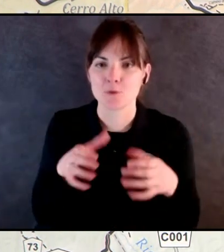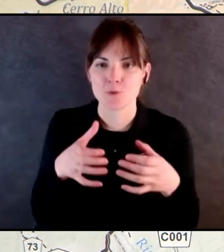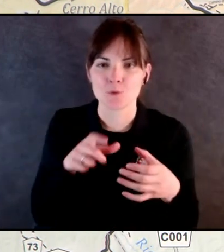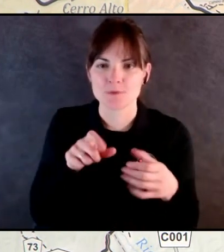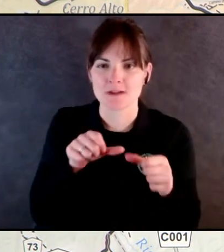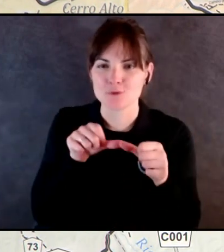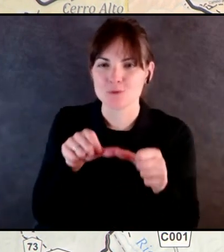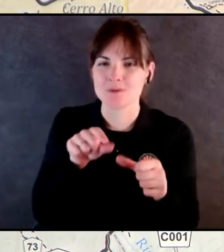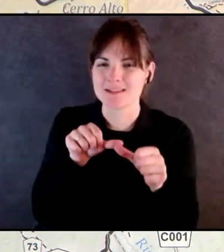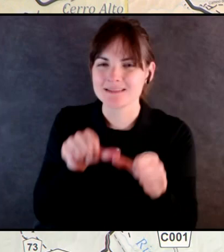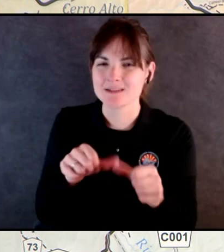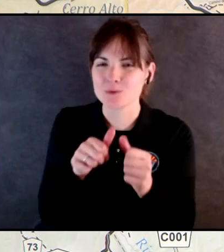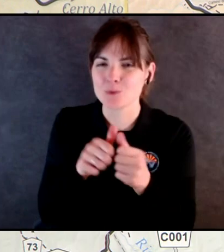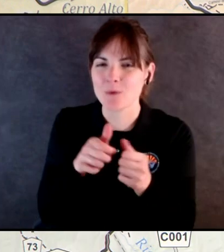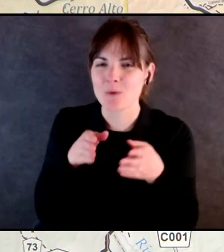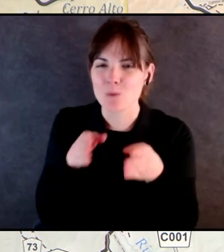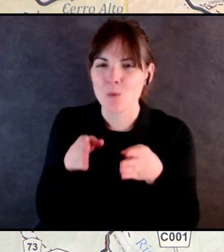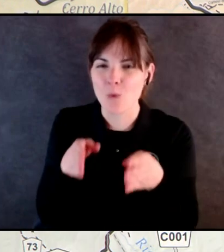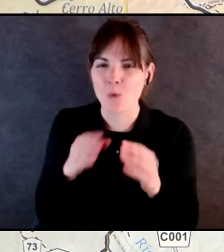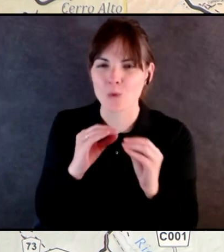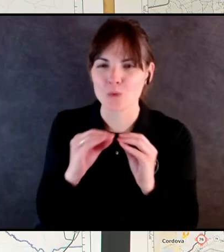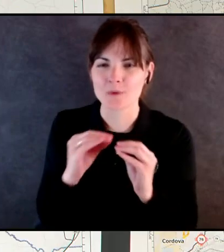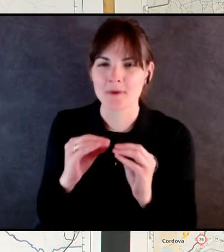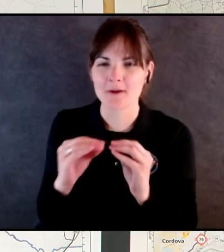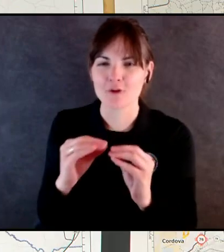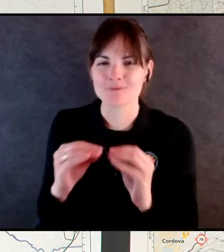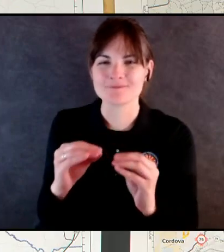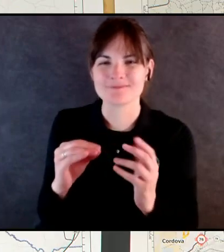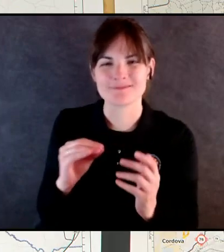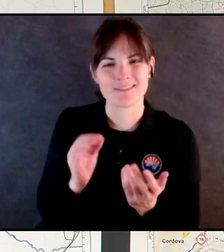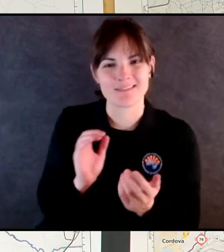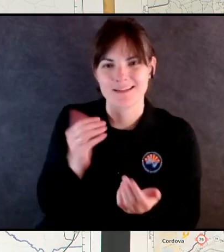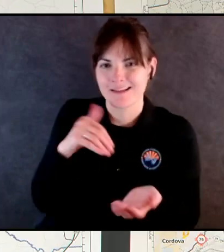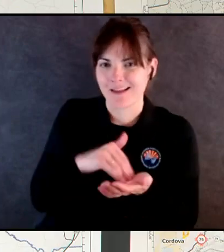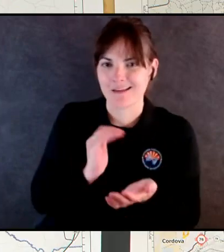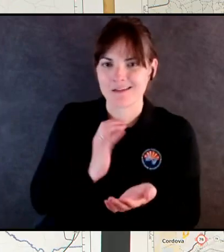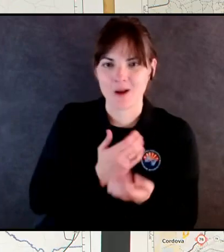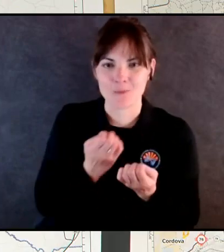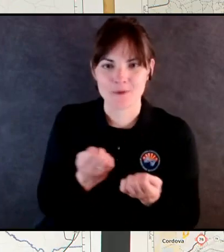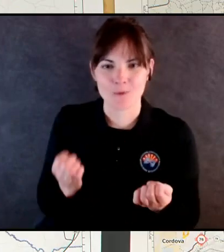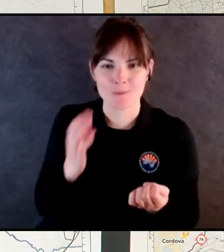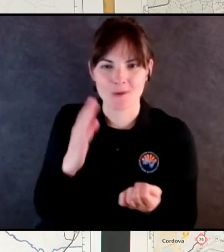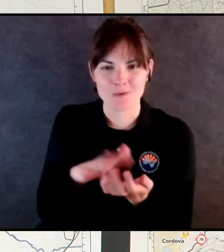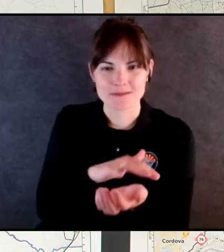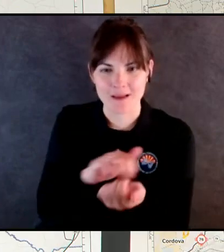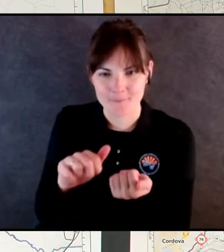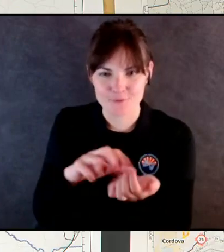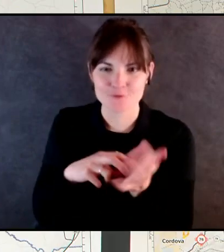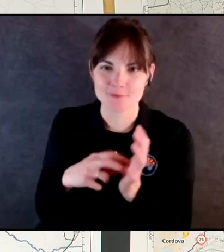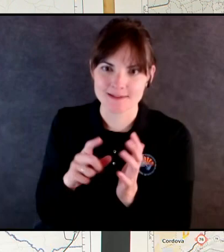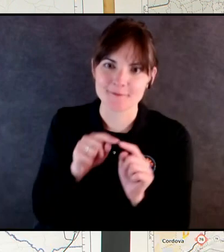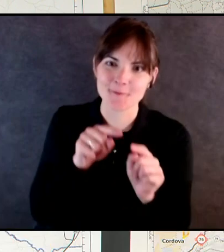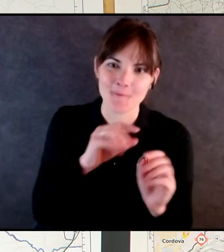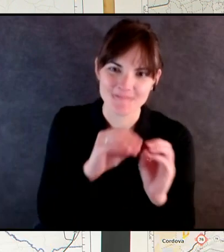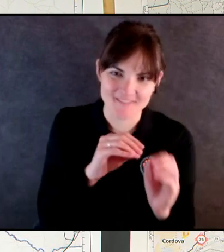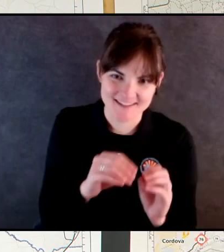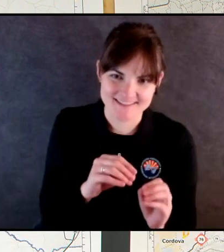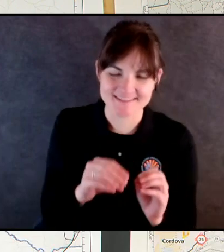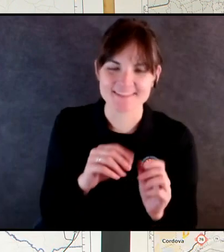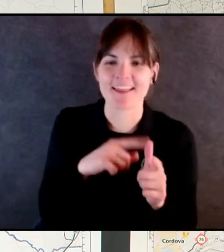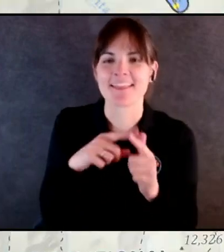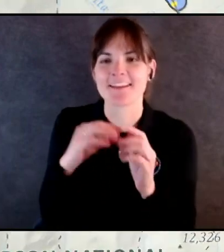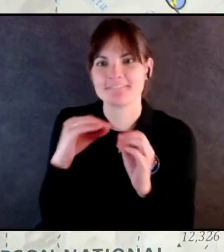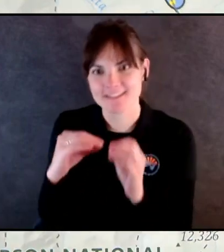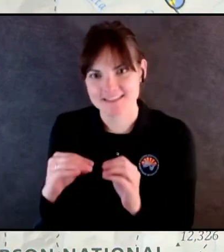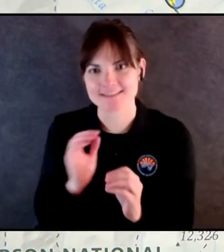damage that was caused by that heavy equipment. As far as fire behavior within the fire